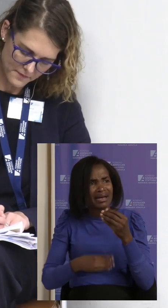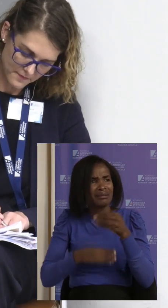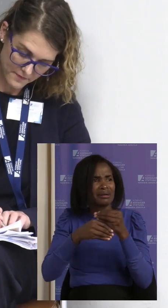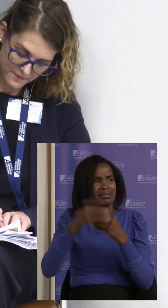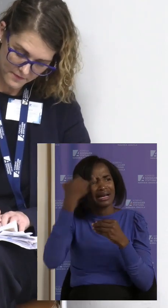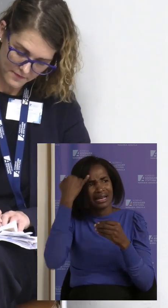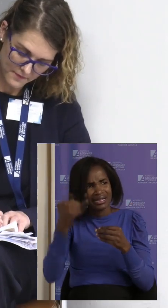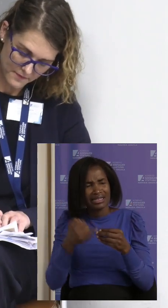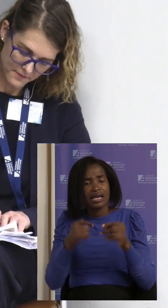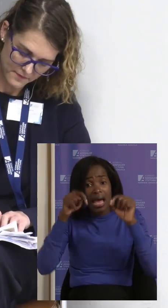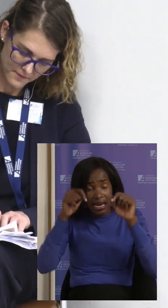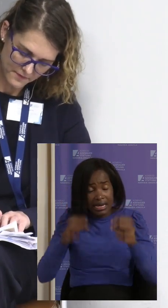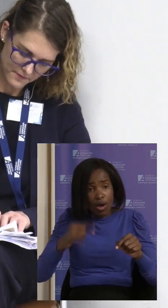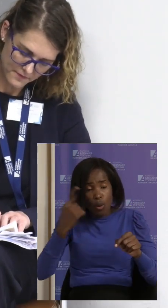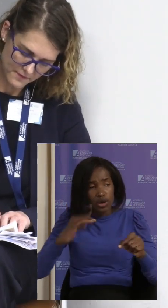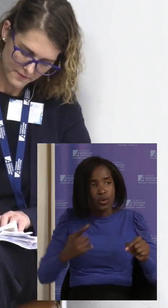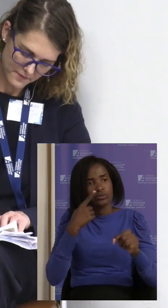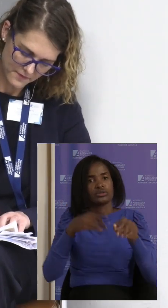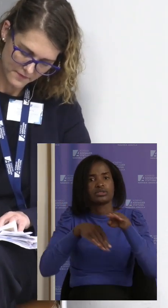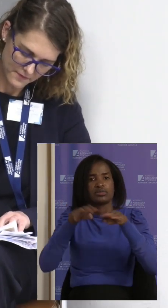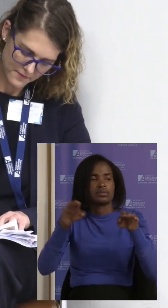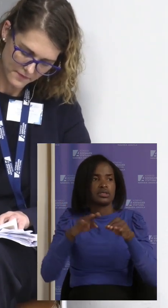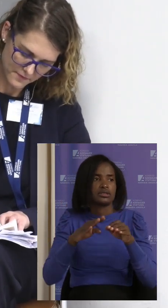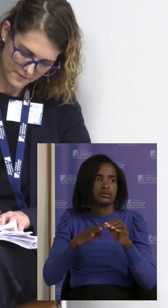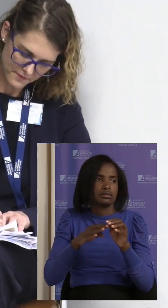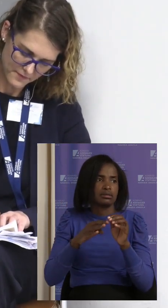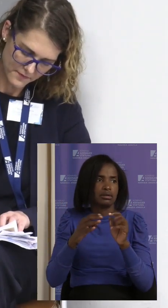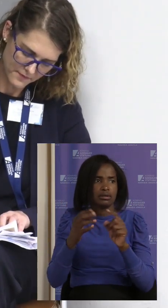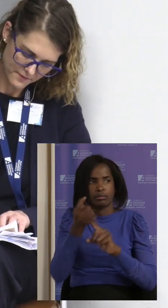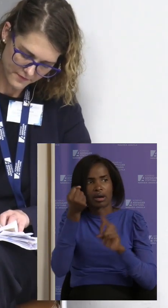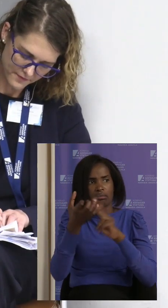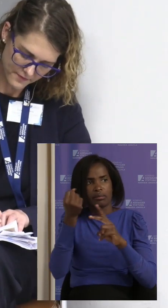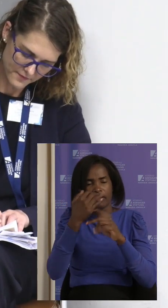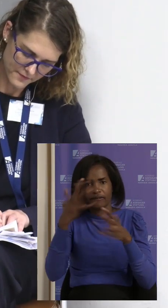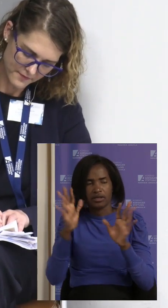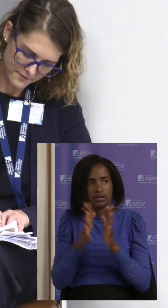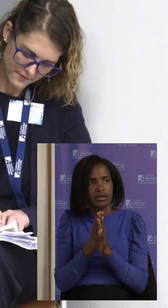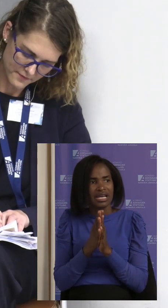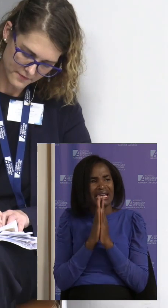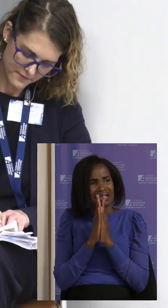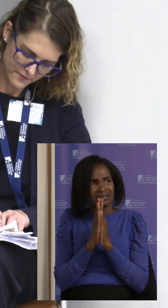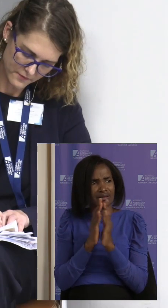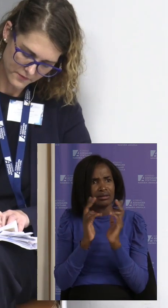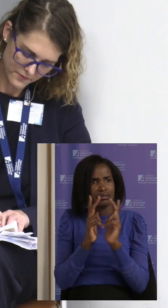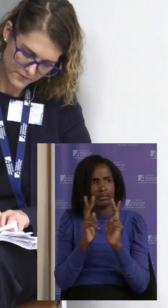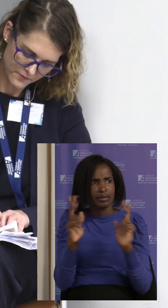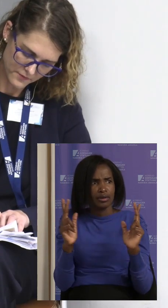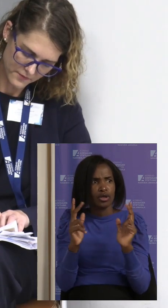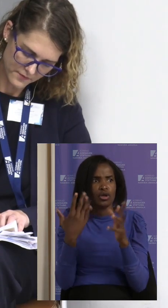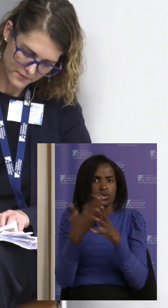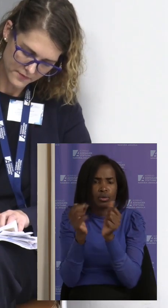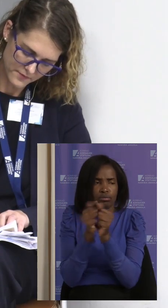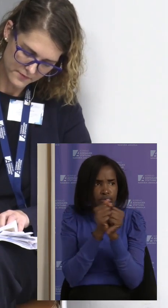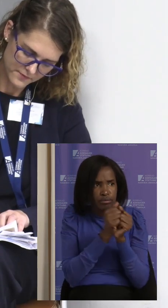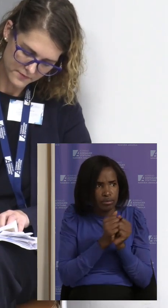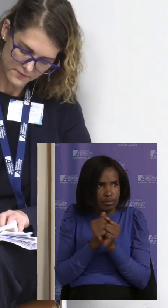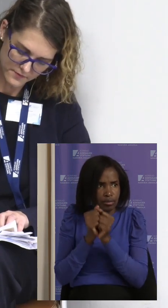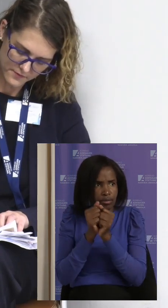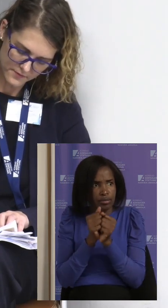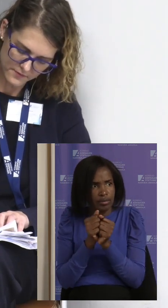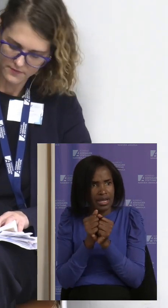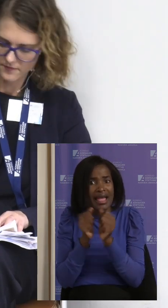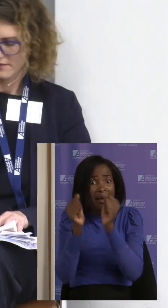the implementation thereof and the fruits thereof. And also really just a call on the nation for us to all hold hands. Like I said, it's